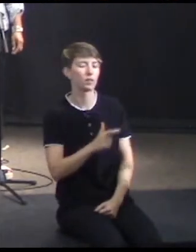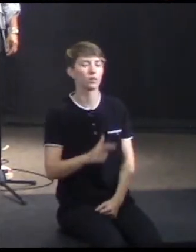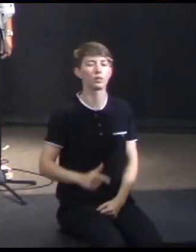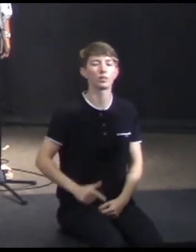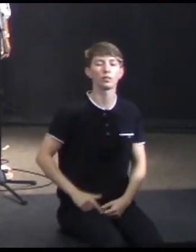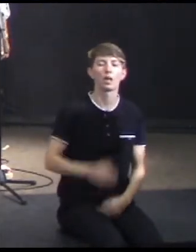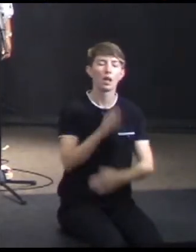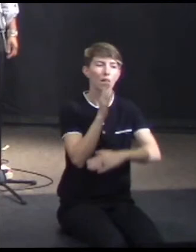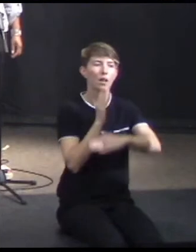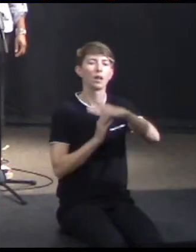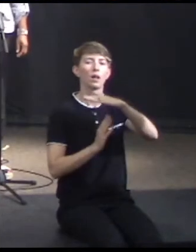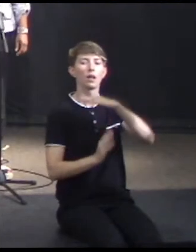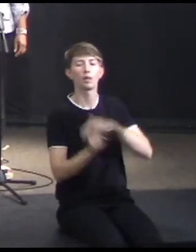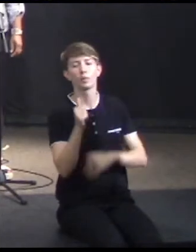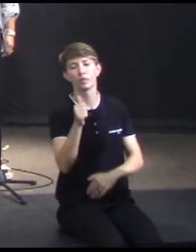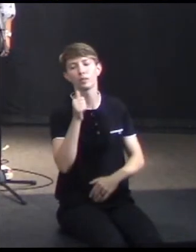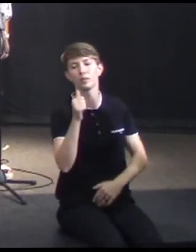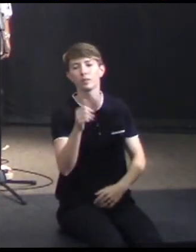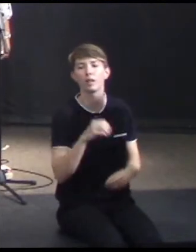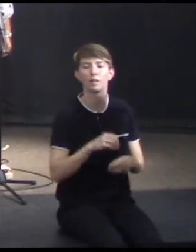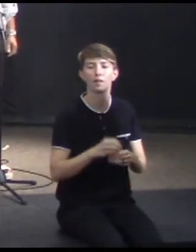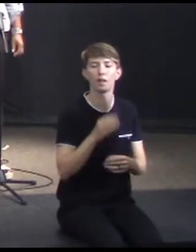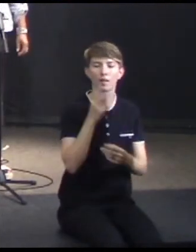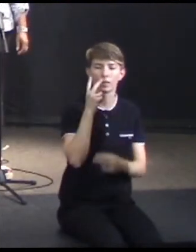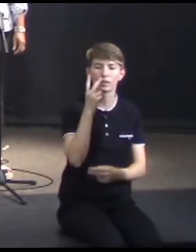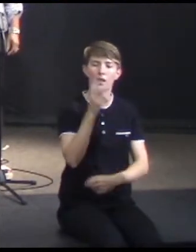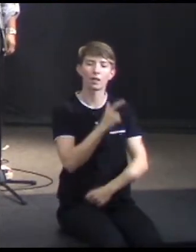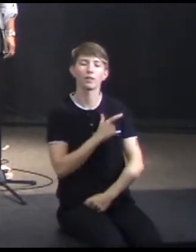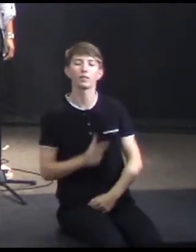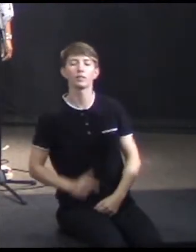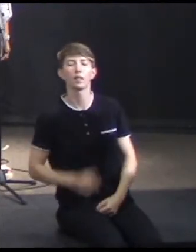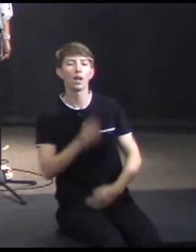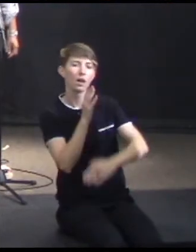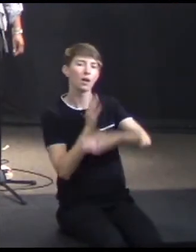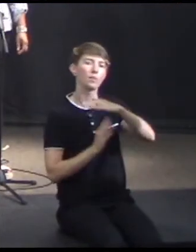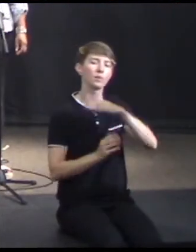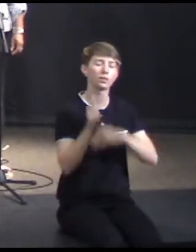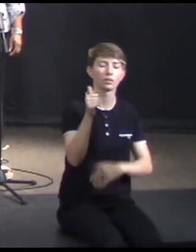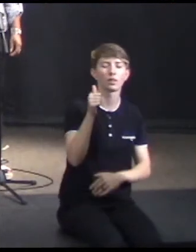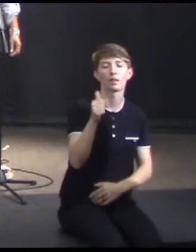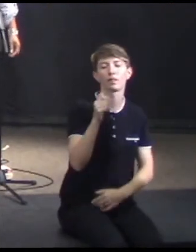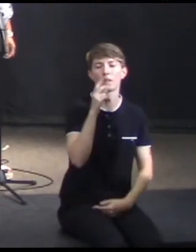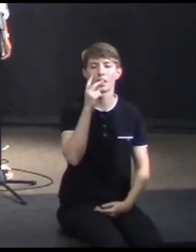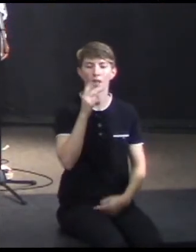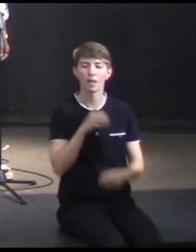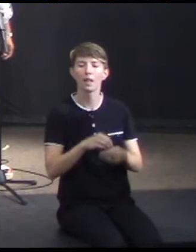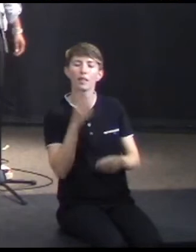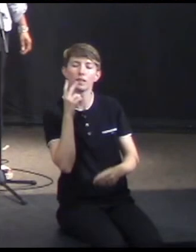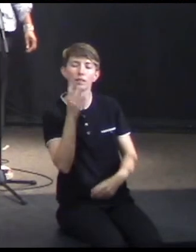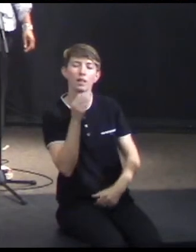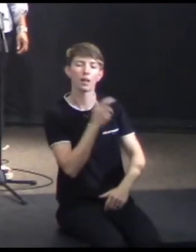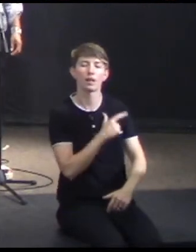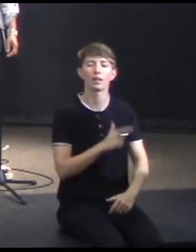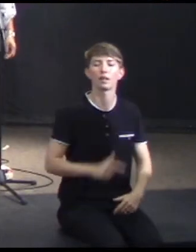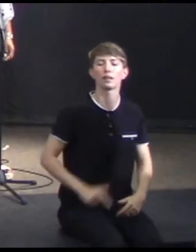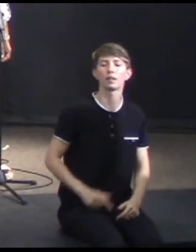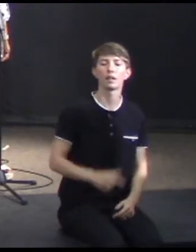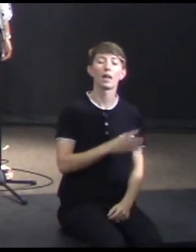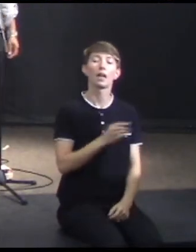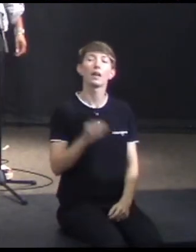Lord. Humble yourself in the sight of the Lord. Humble yourself in the sight of the Lord.